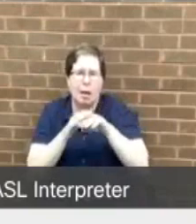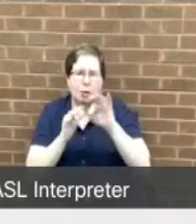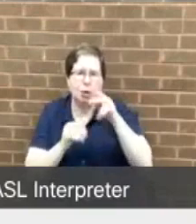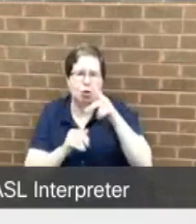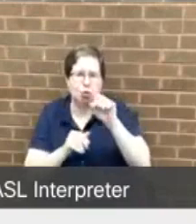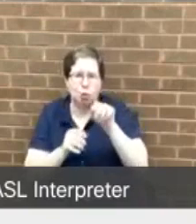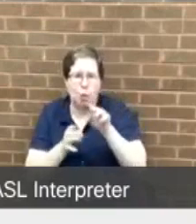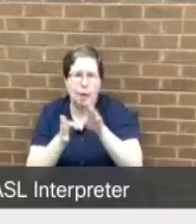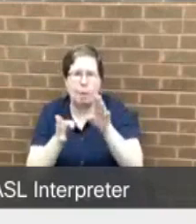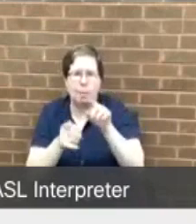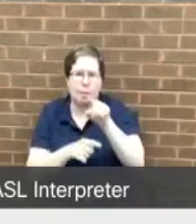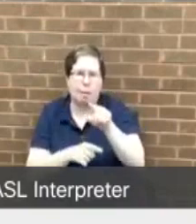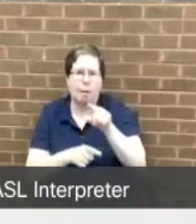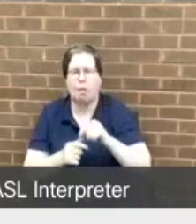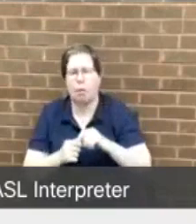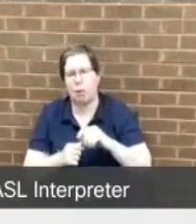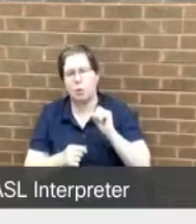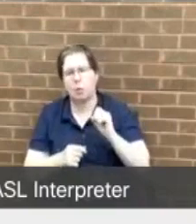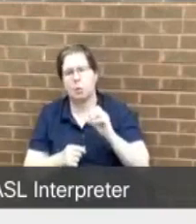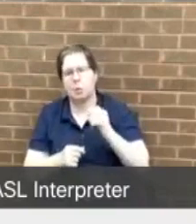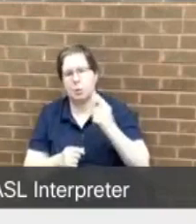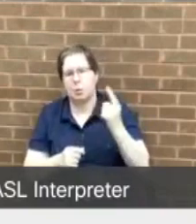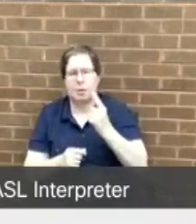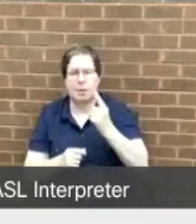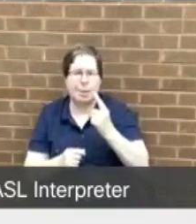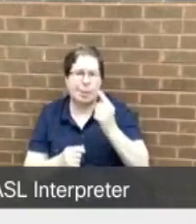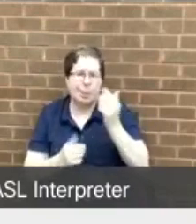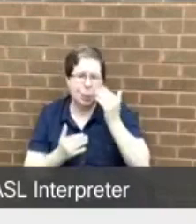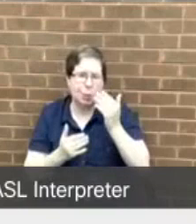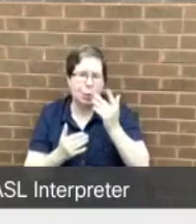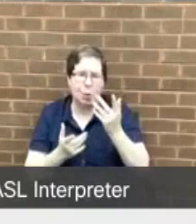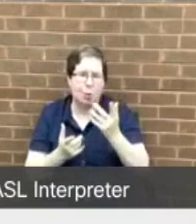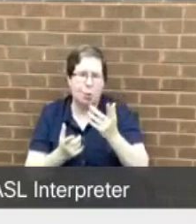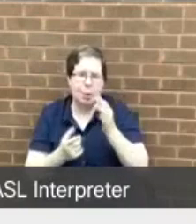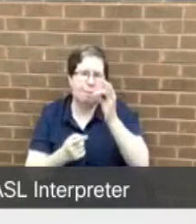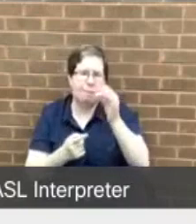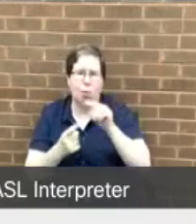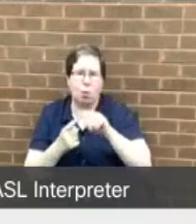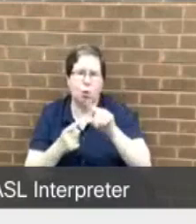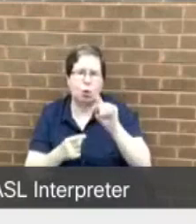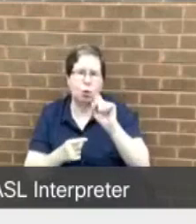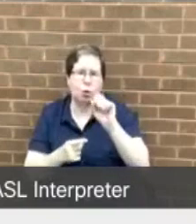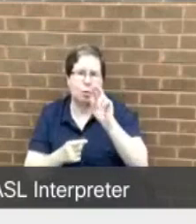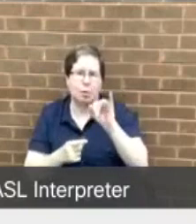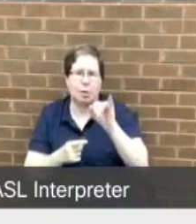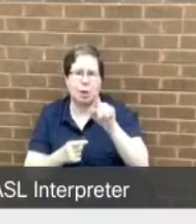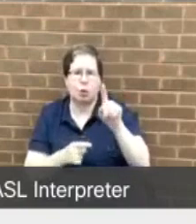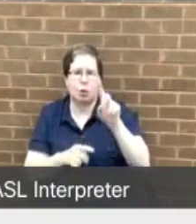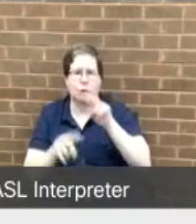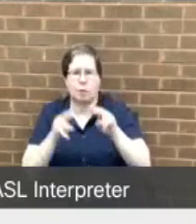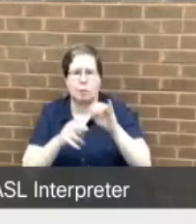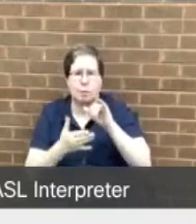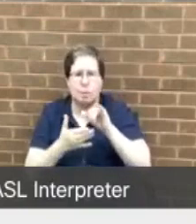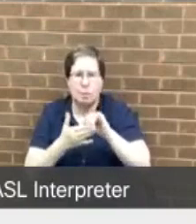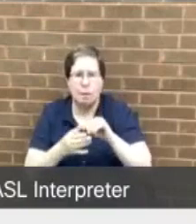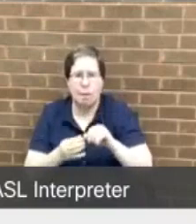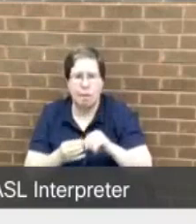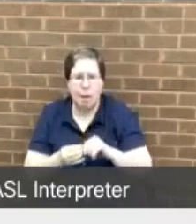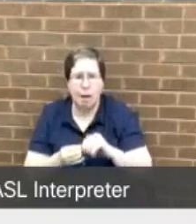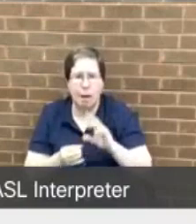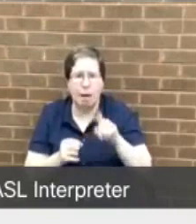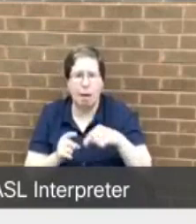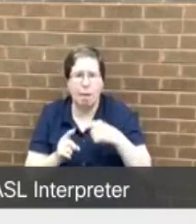there. So just something to note, we can forward to you to Terry so she sees that. And